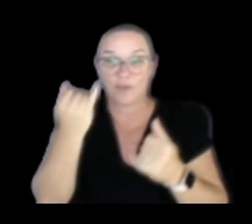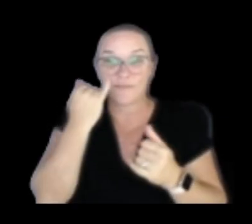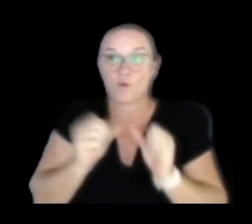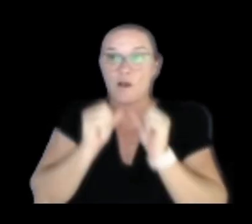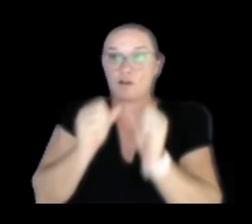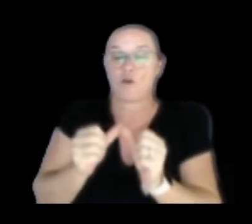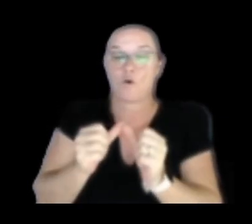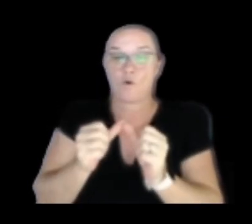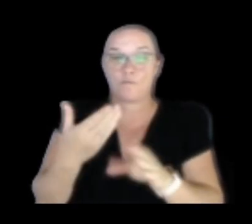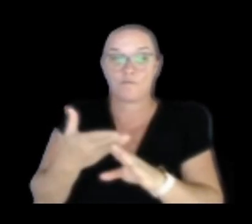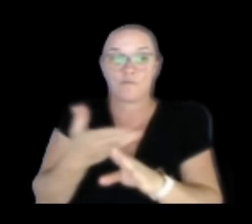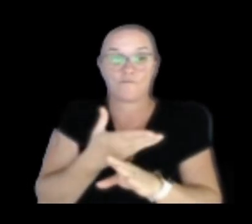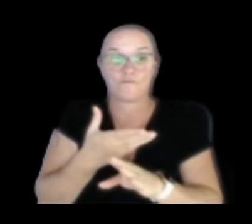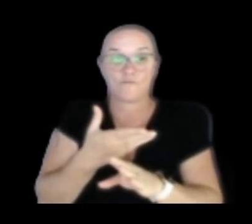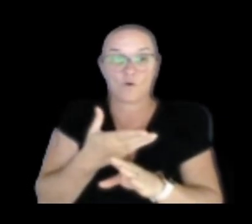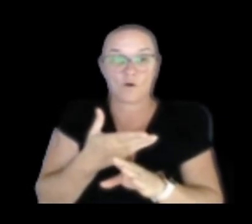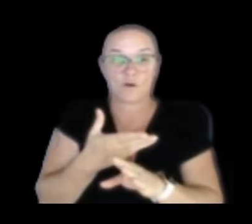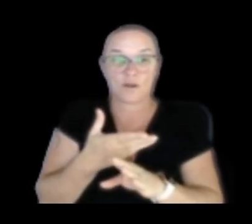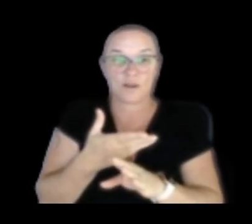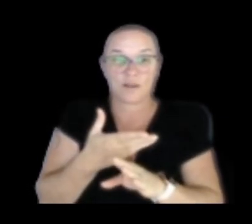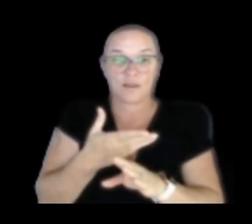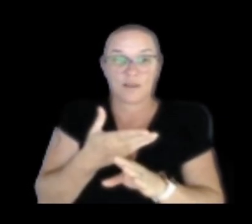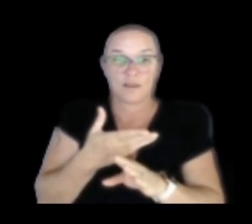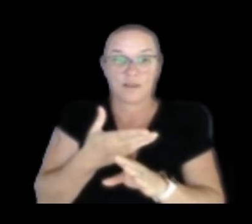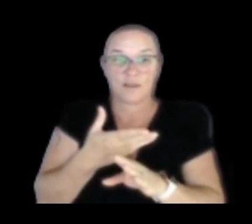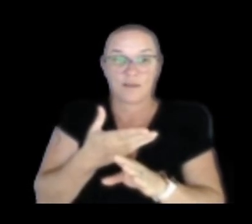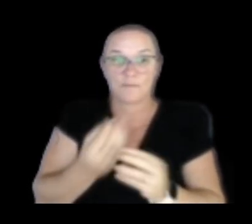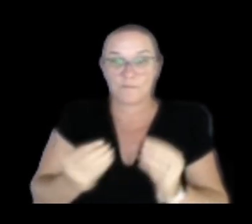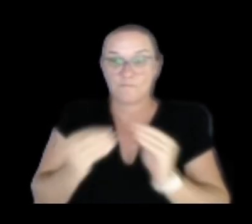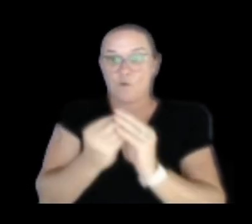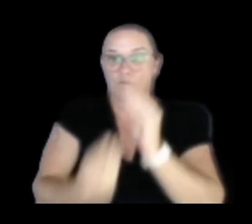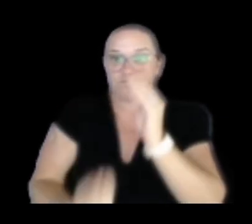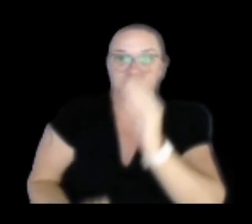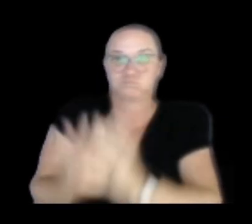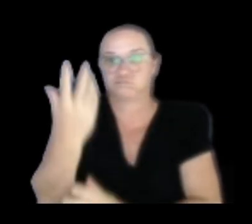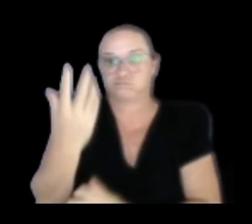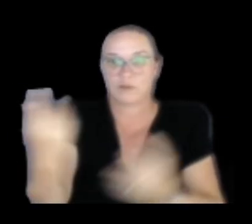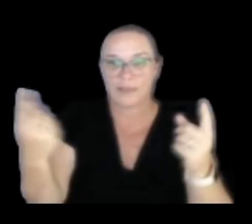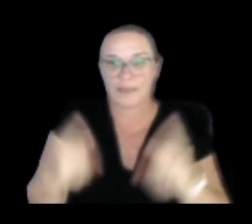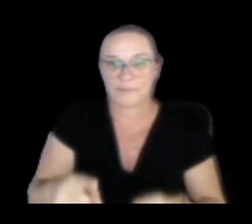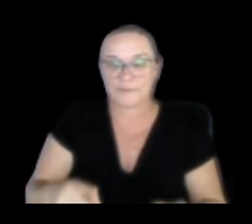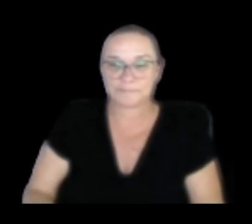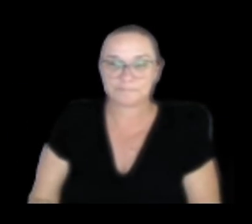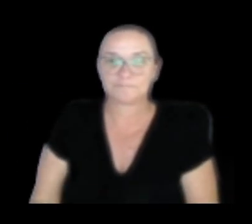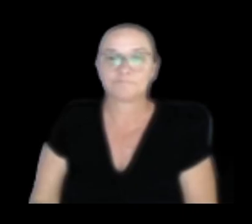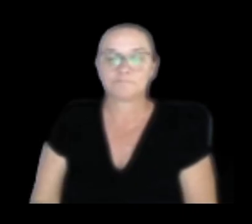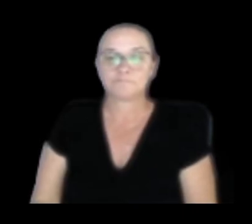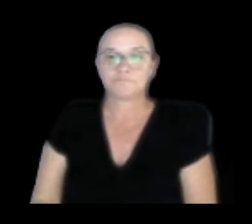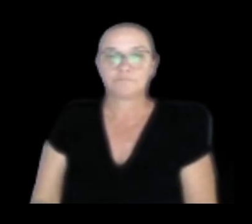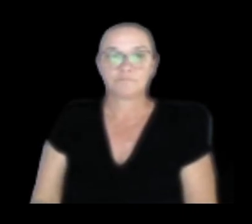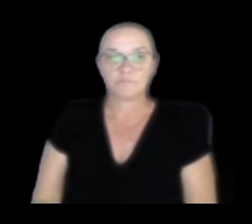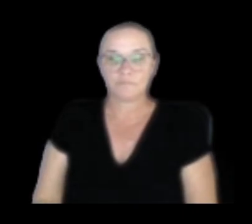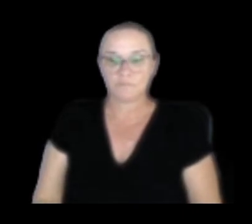activity before the onset of more vigorous activity on Kilauea here.